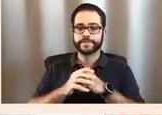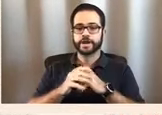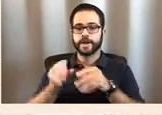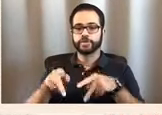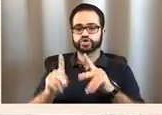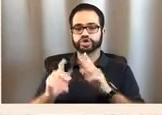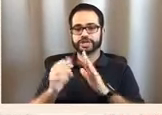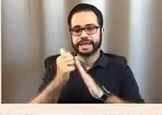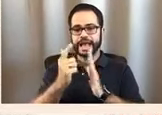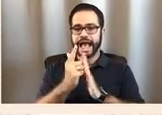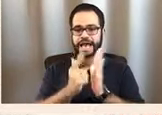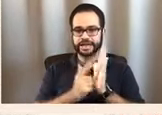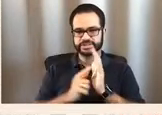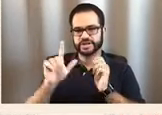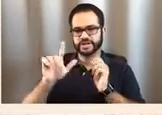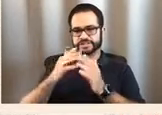place